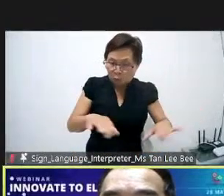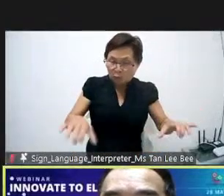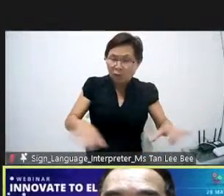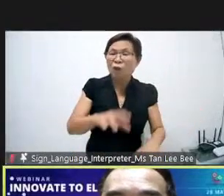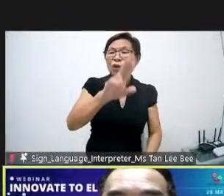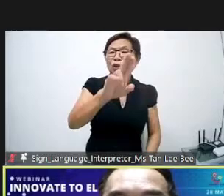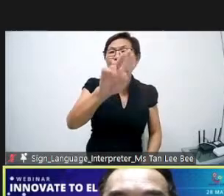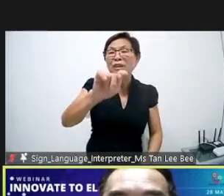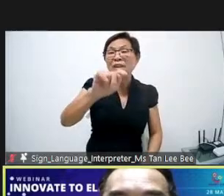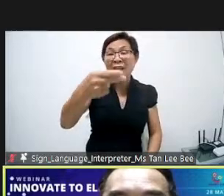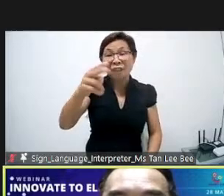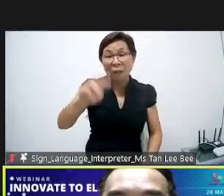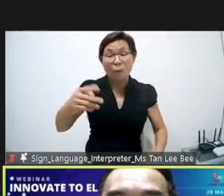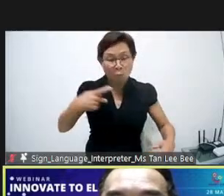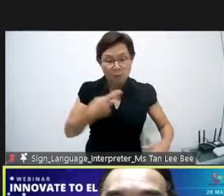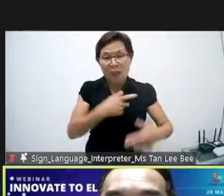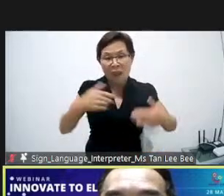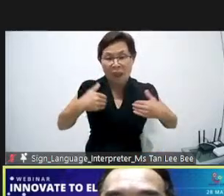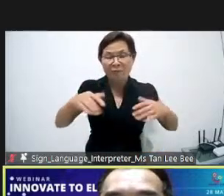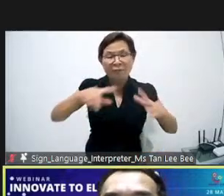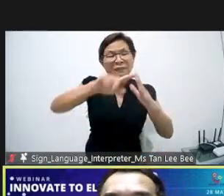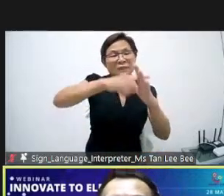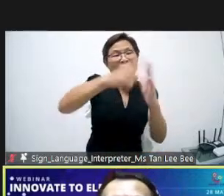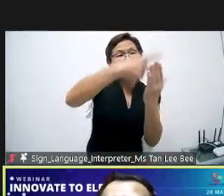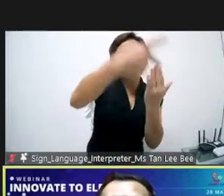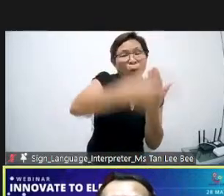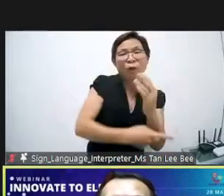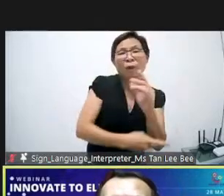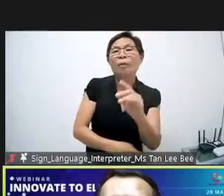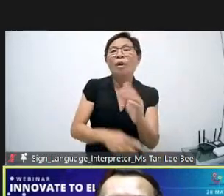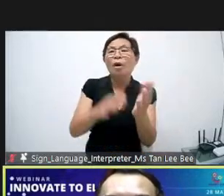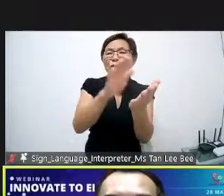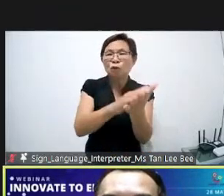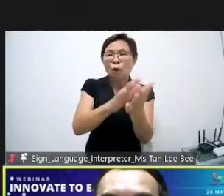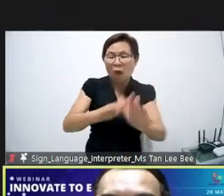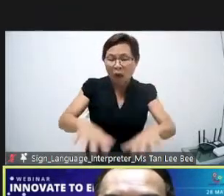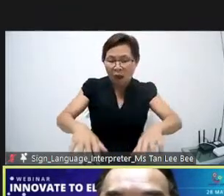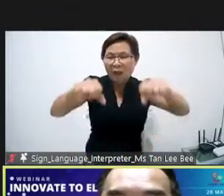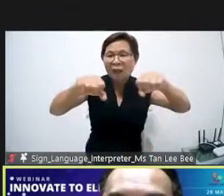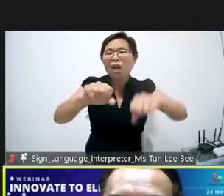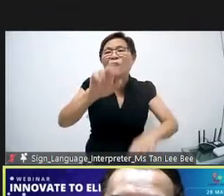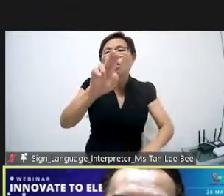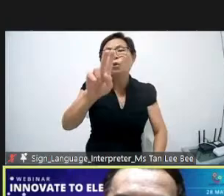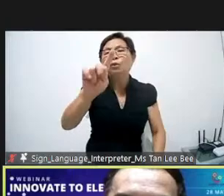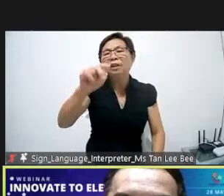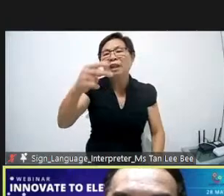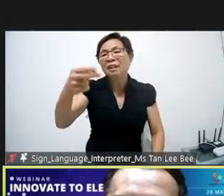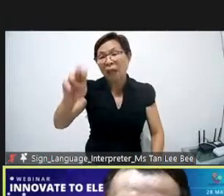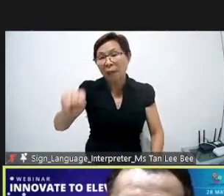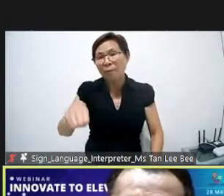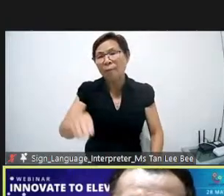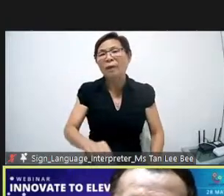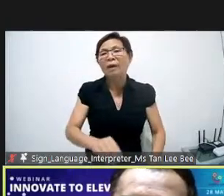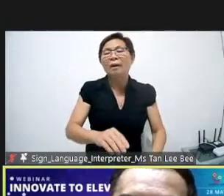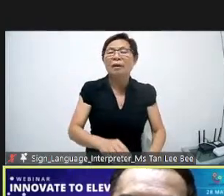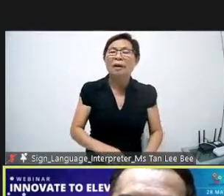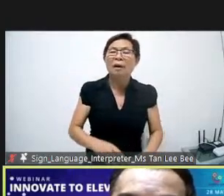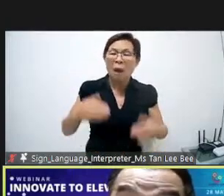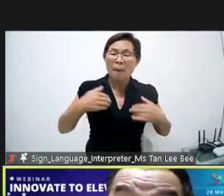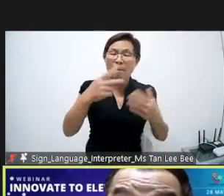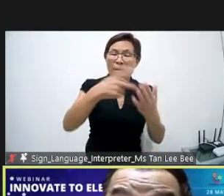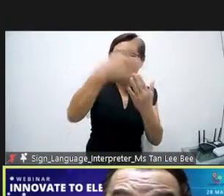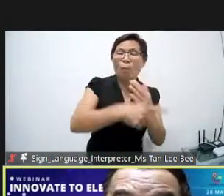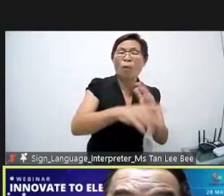We also have initiated a program called as Sekolah Angkat UTHM or Porter School, 10 Porter School programs, which involve